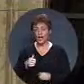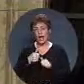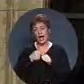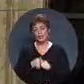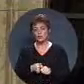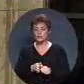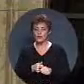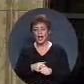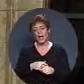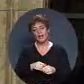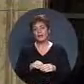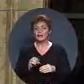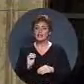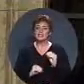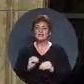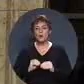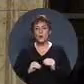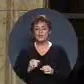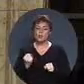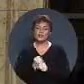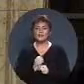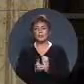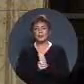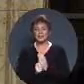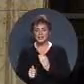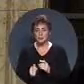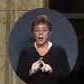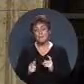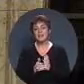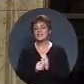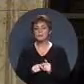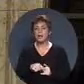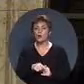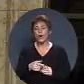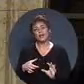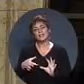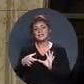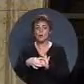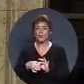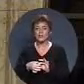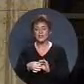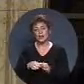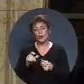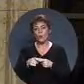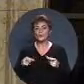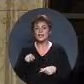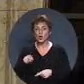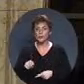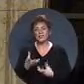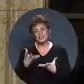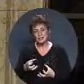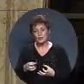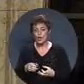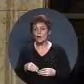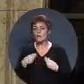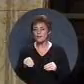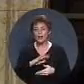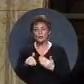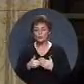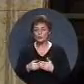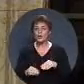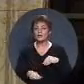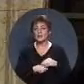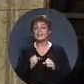on evaluations made by experts who are tied to companies that want to get their market share, nothing less than